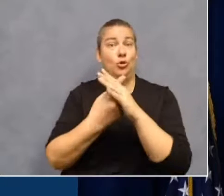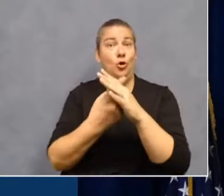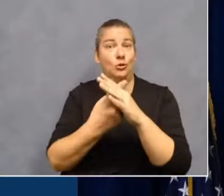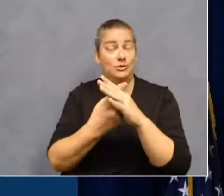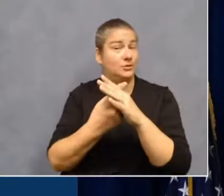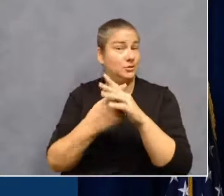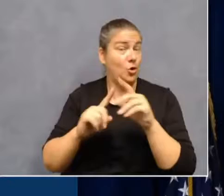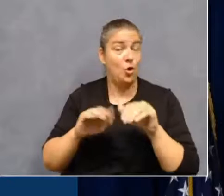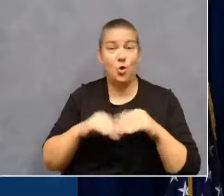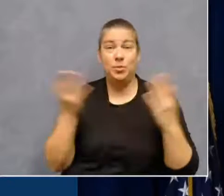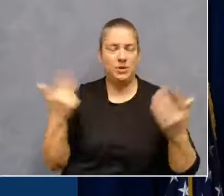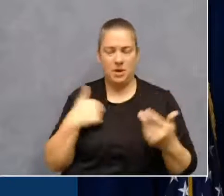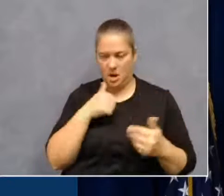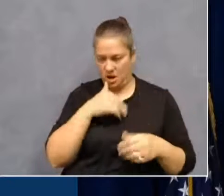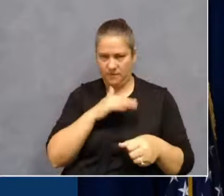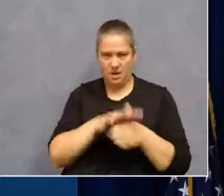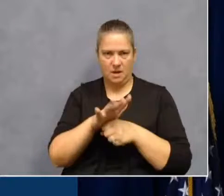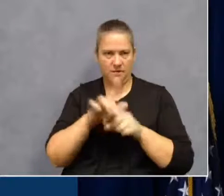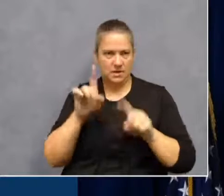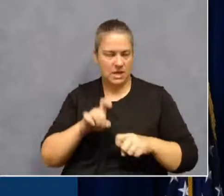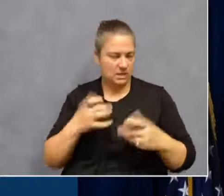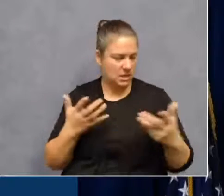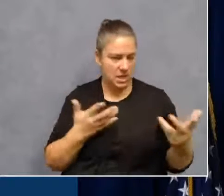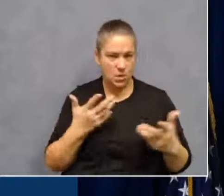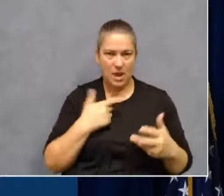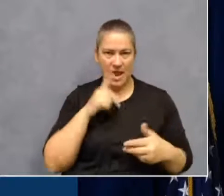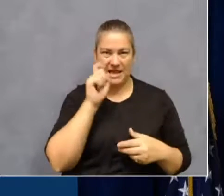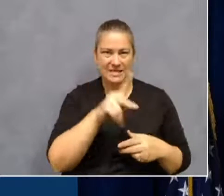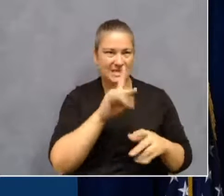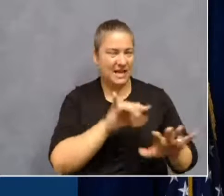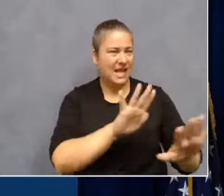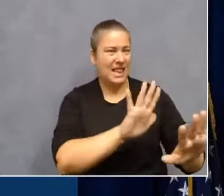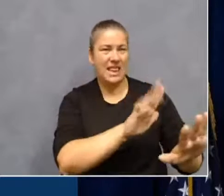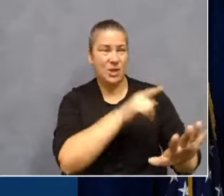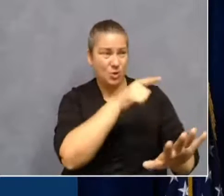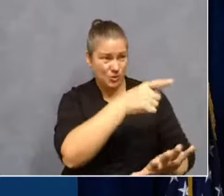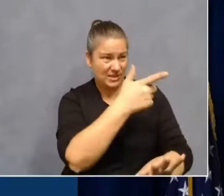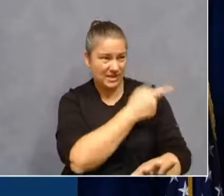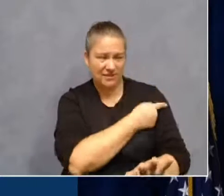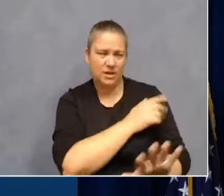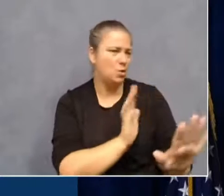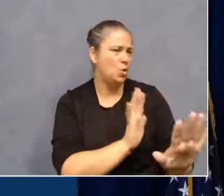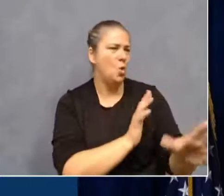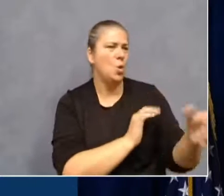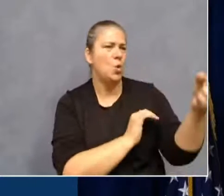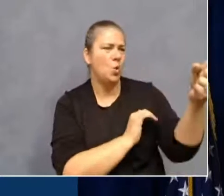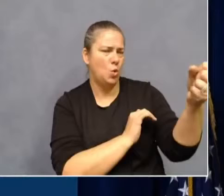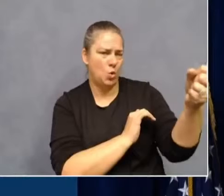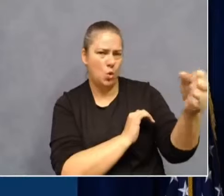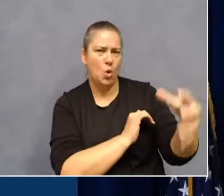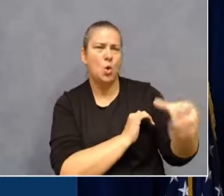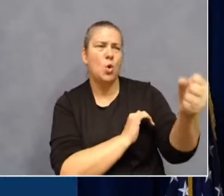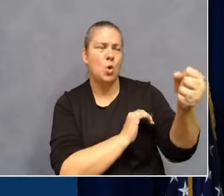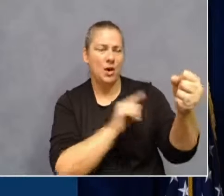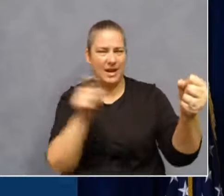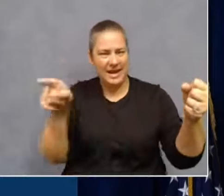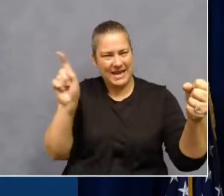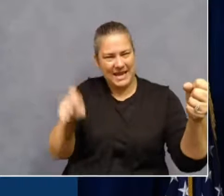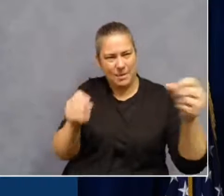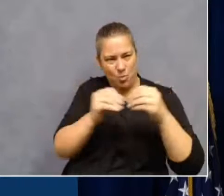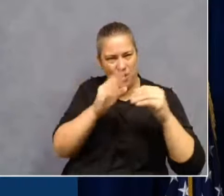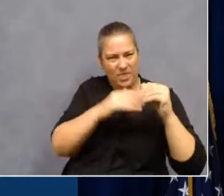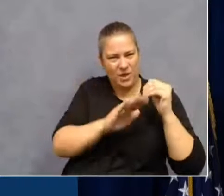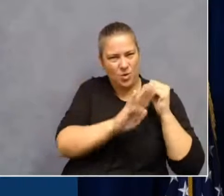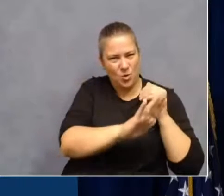tests, and we asked Kentuckians to sacrifice for each other and to wait if somebody else needed it more. We're going to be in that